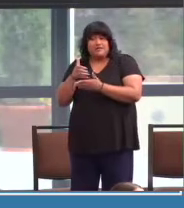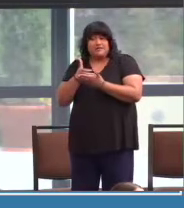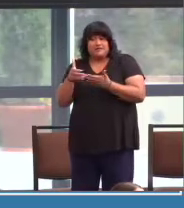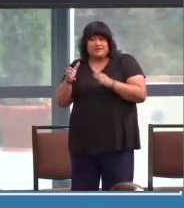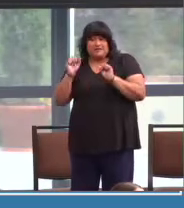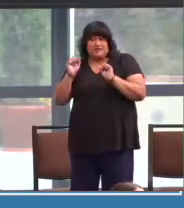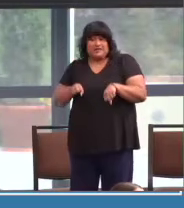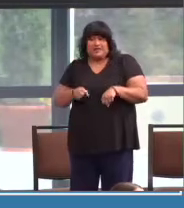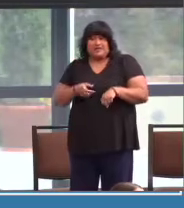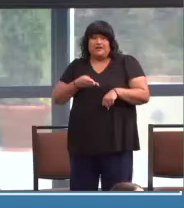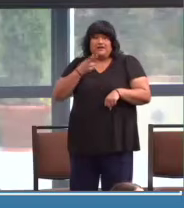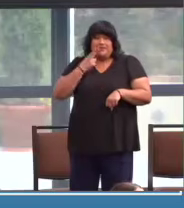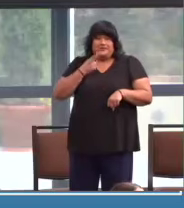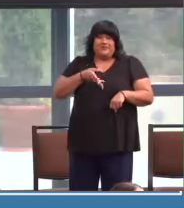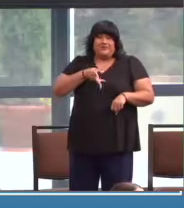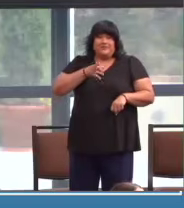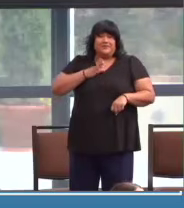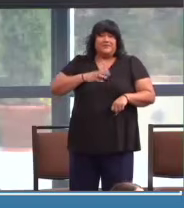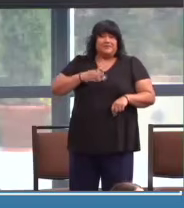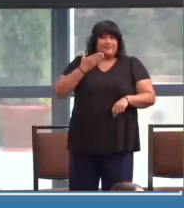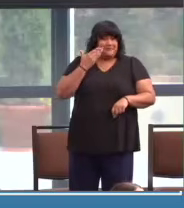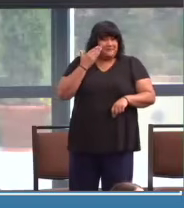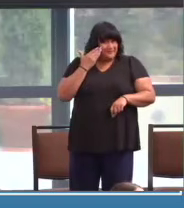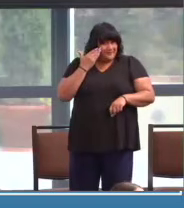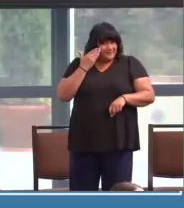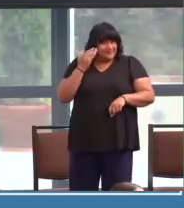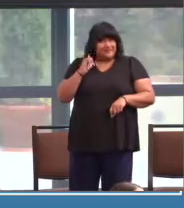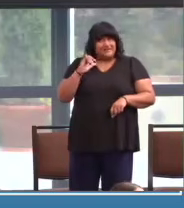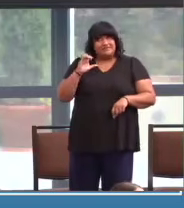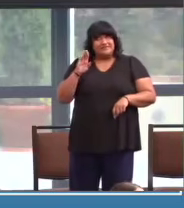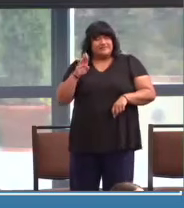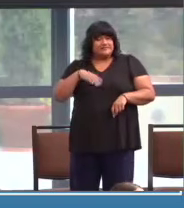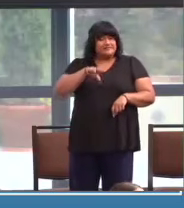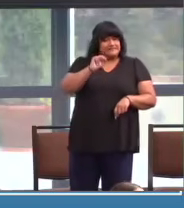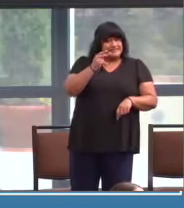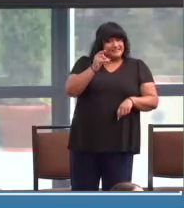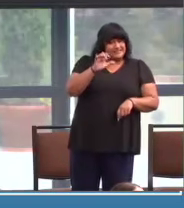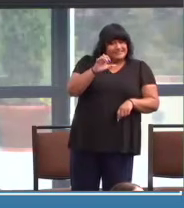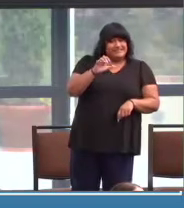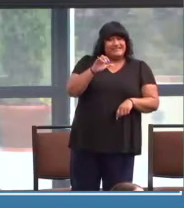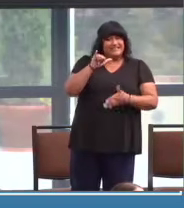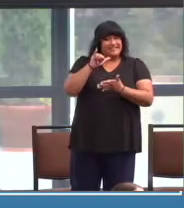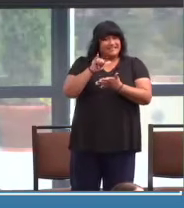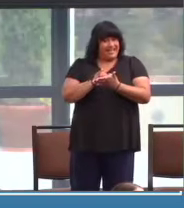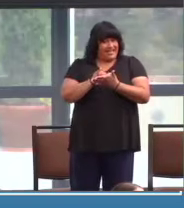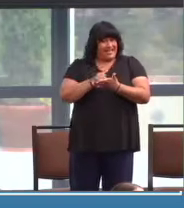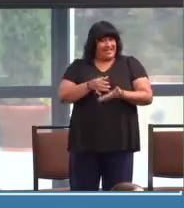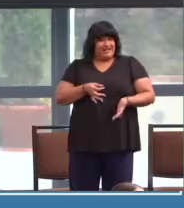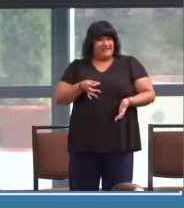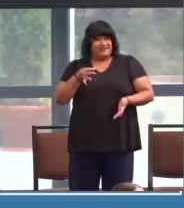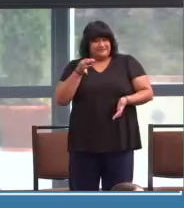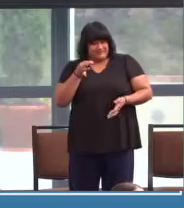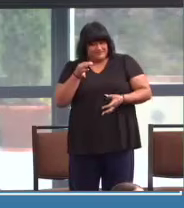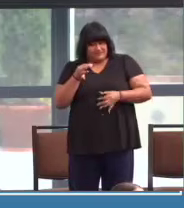combusted into the lungs that might actually have, nice properties. A CBD, a THC. Sure. Is it the act of combustion that is the issue,